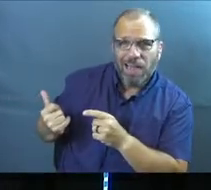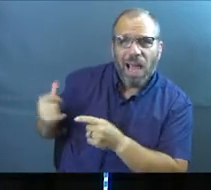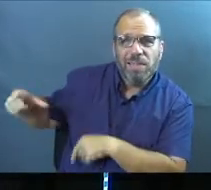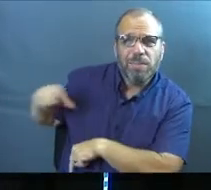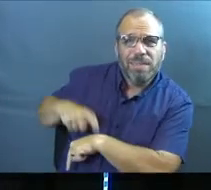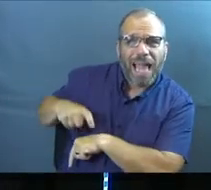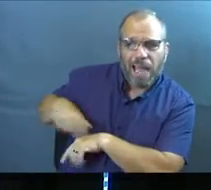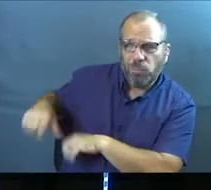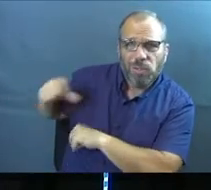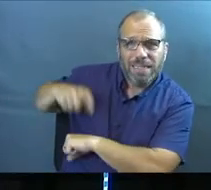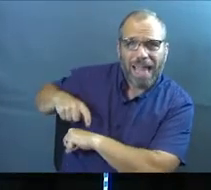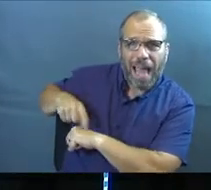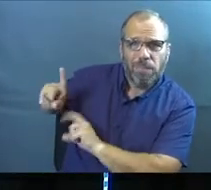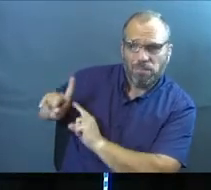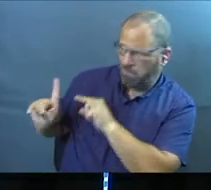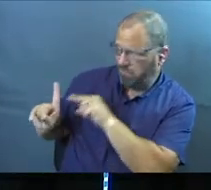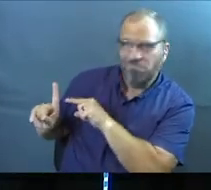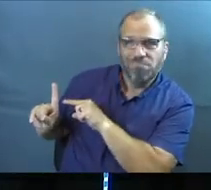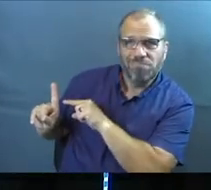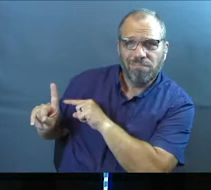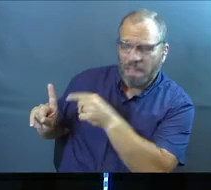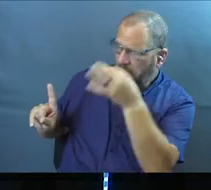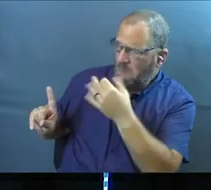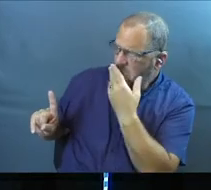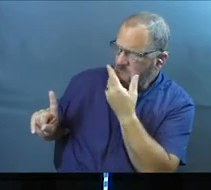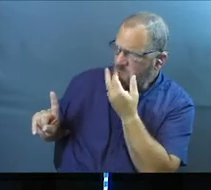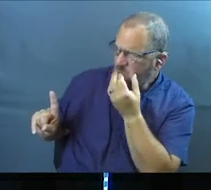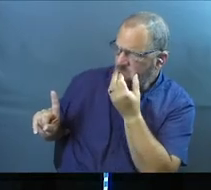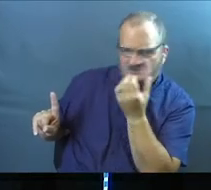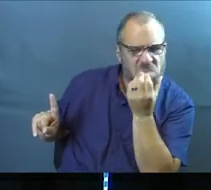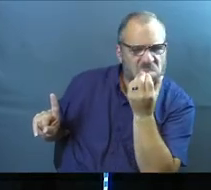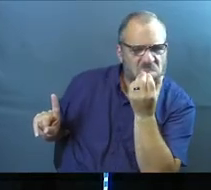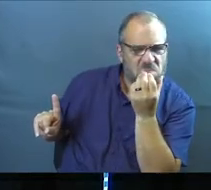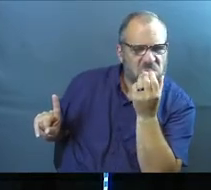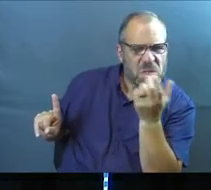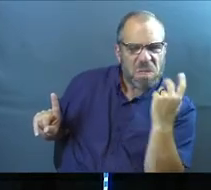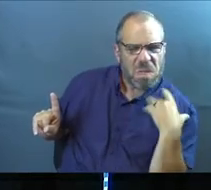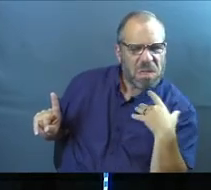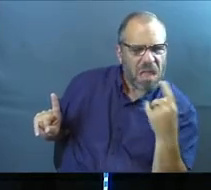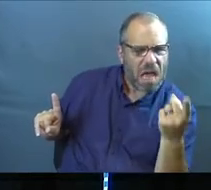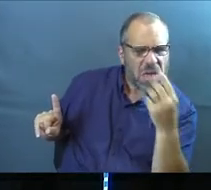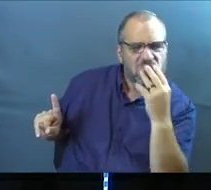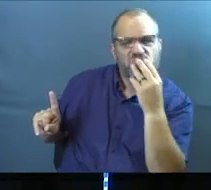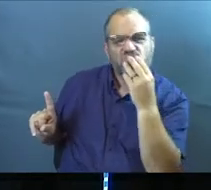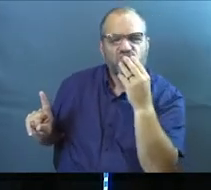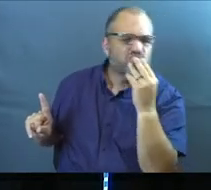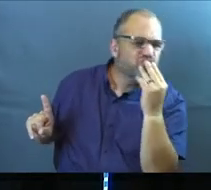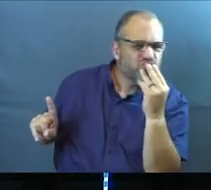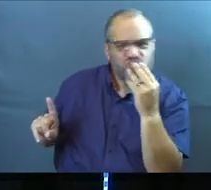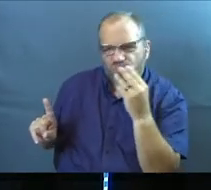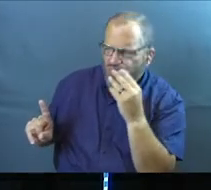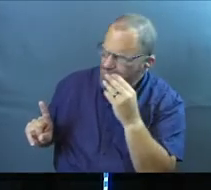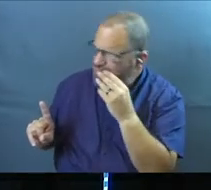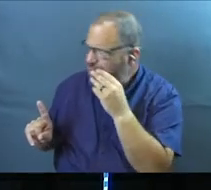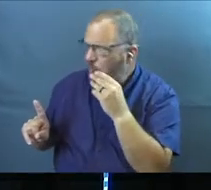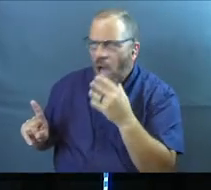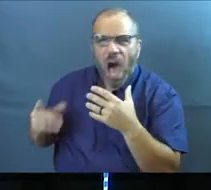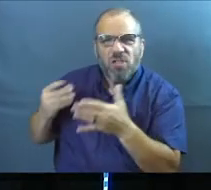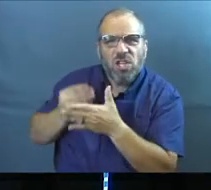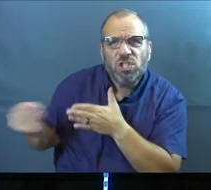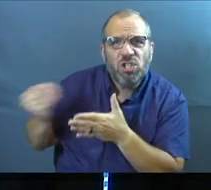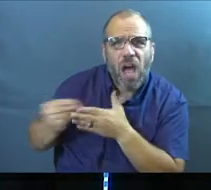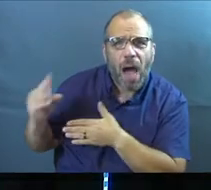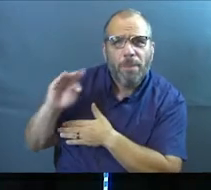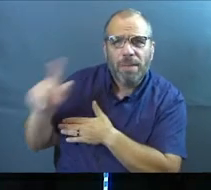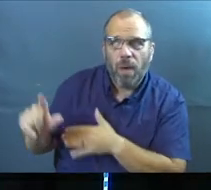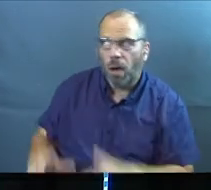some time and they decided to know you, and they decided to go and brave the shopping